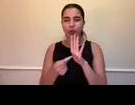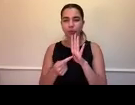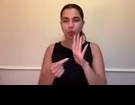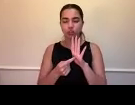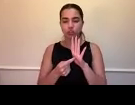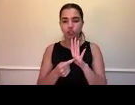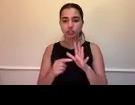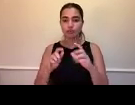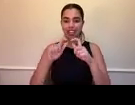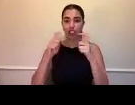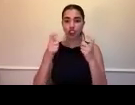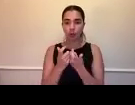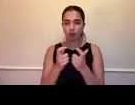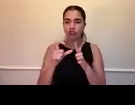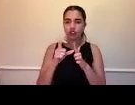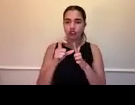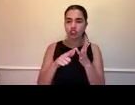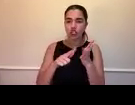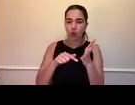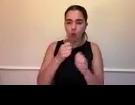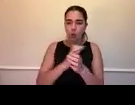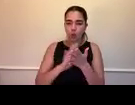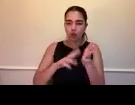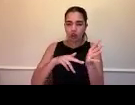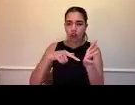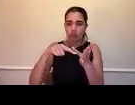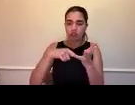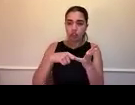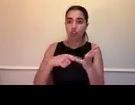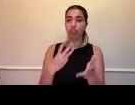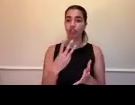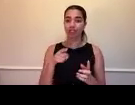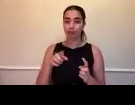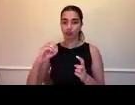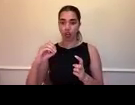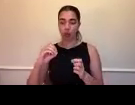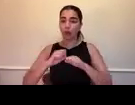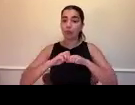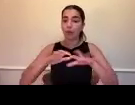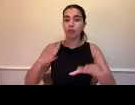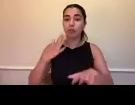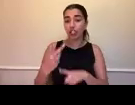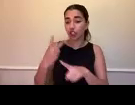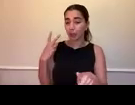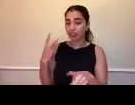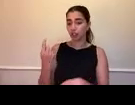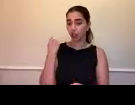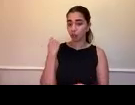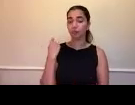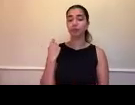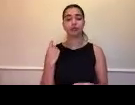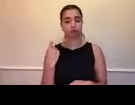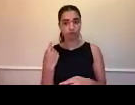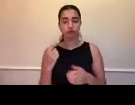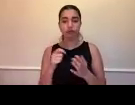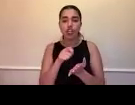Doughnut 3.0, it was published last week, just 2 weeks ago. In the journal